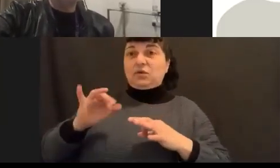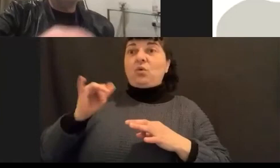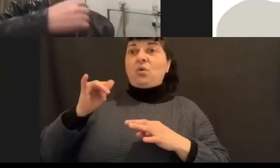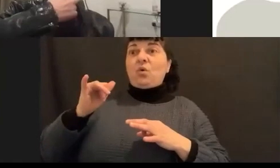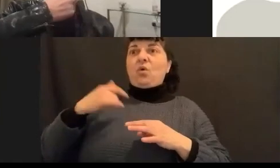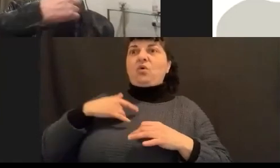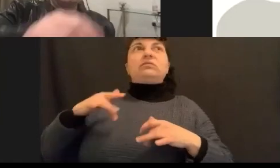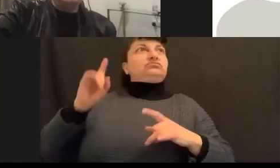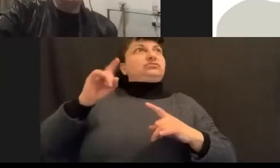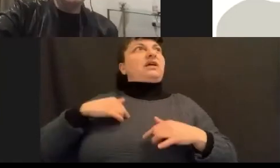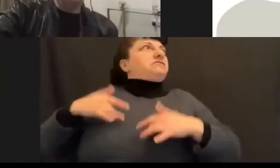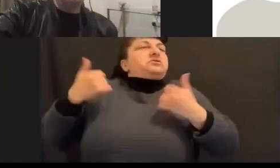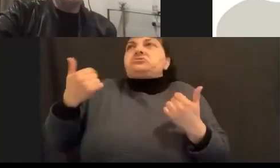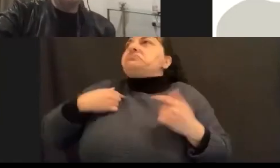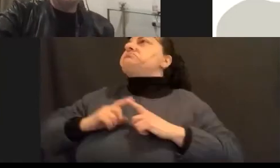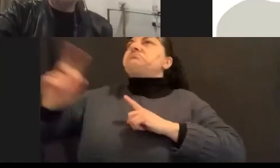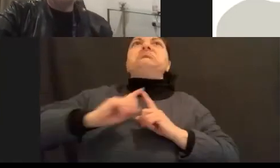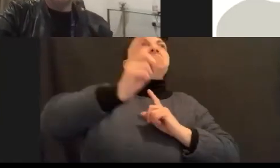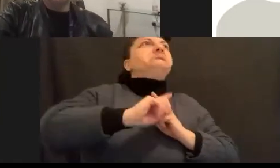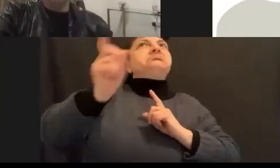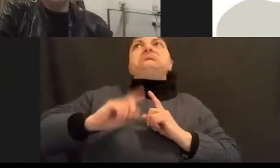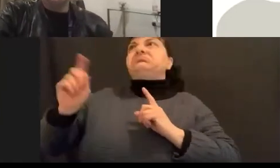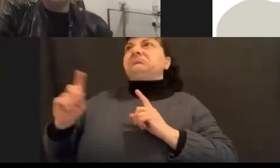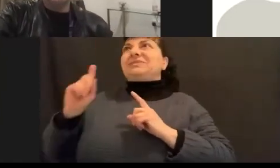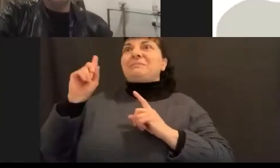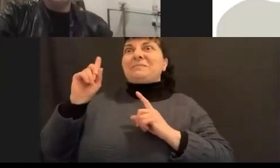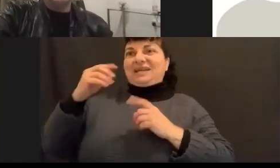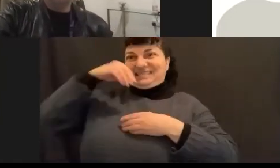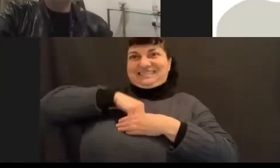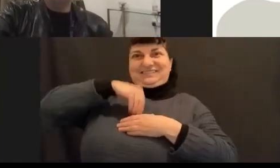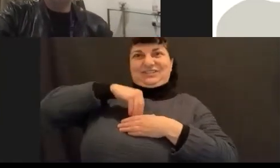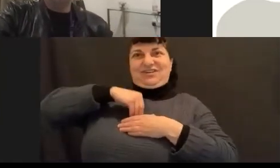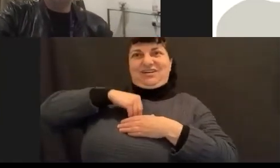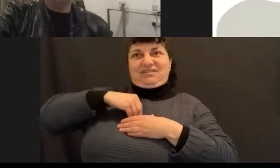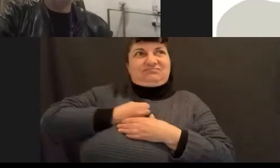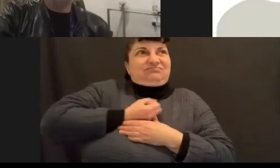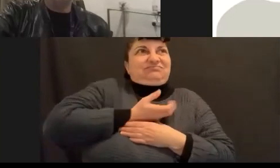often transmit it unknowingly in that period. So we don't want that.